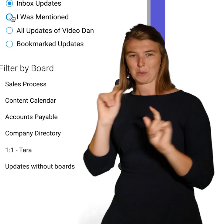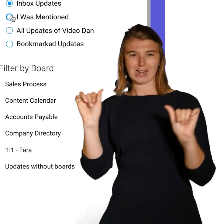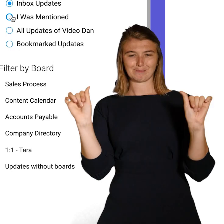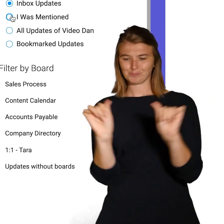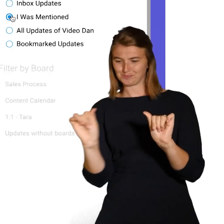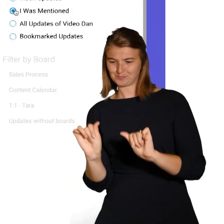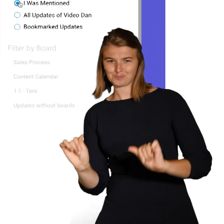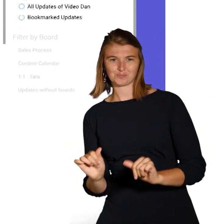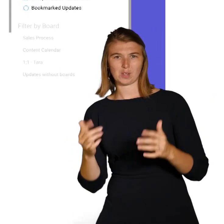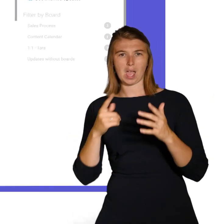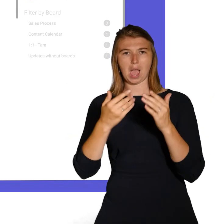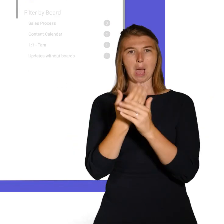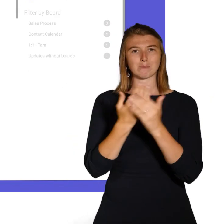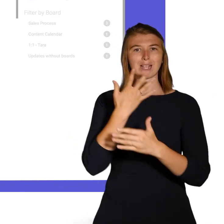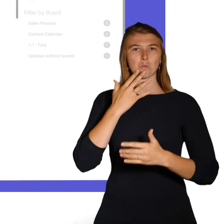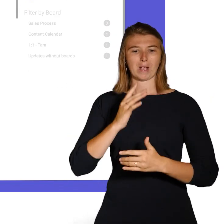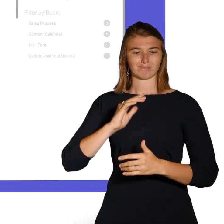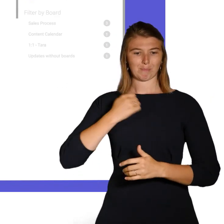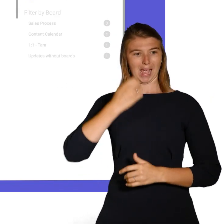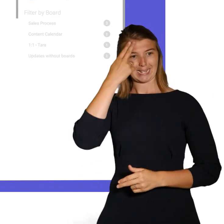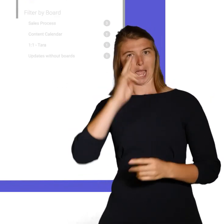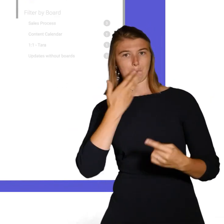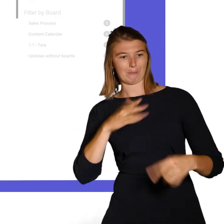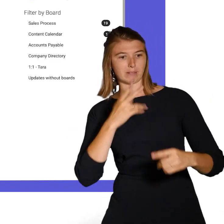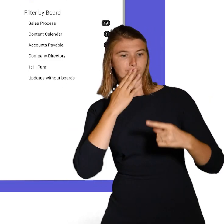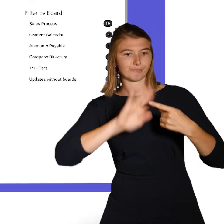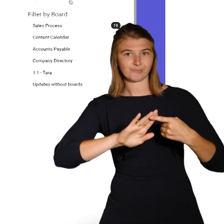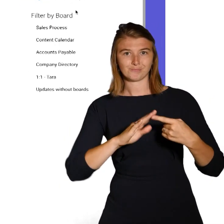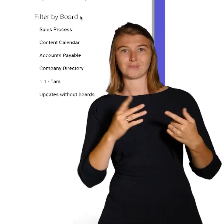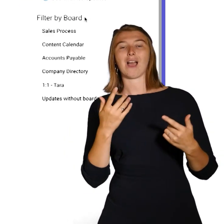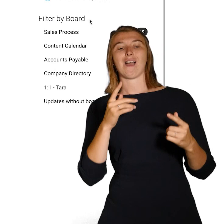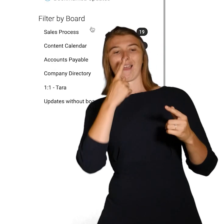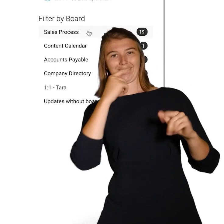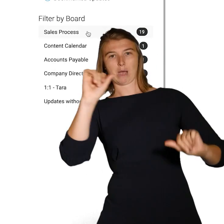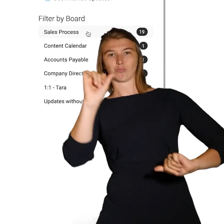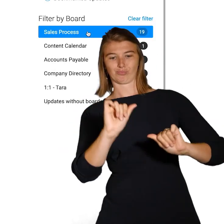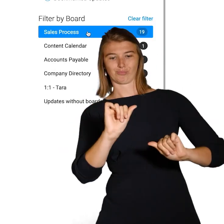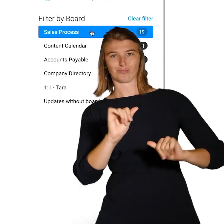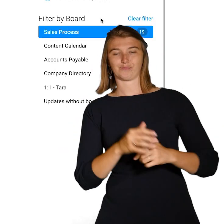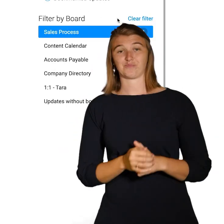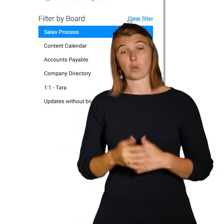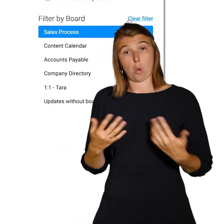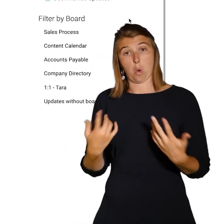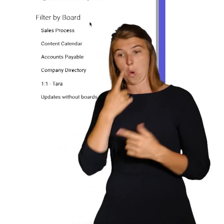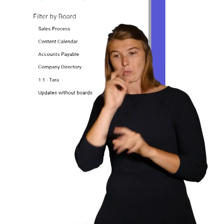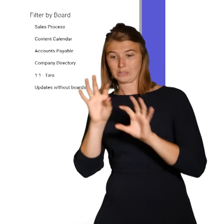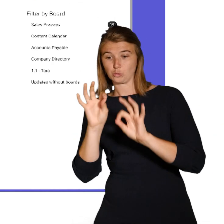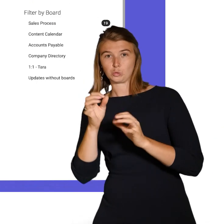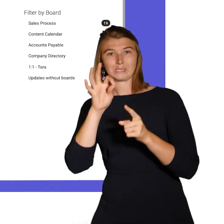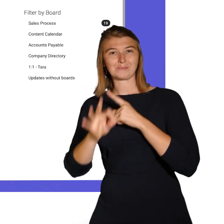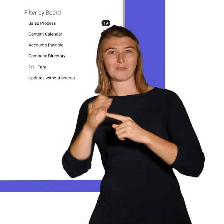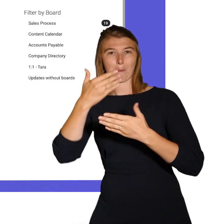were mentioned. Much better. Additionally, you can filter updates by board here. While